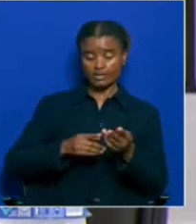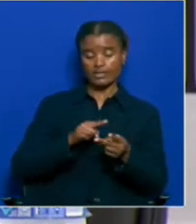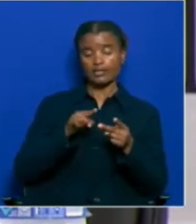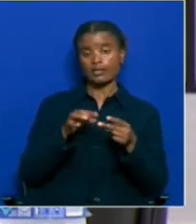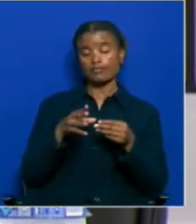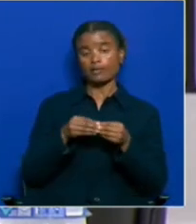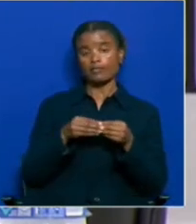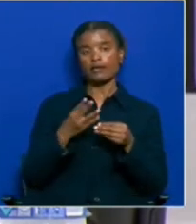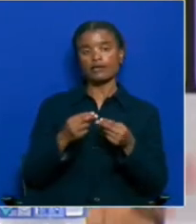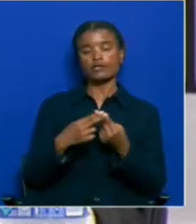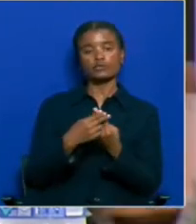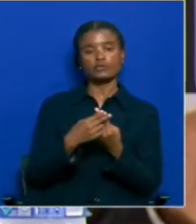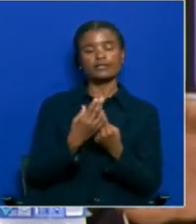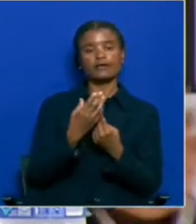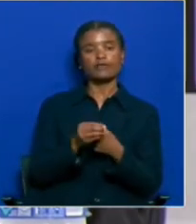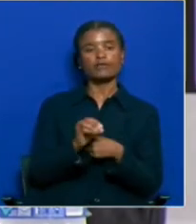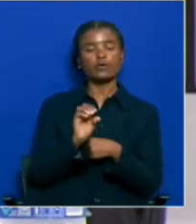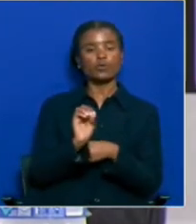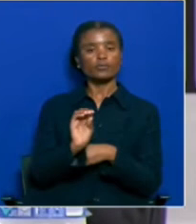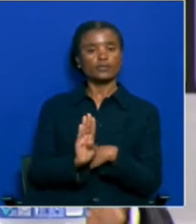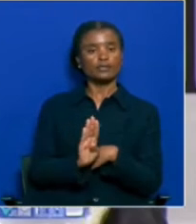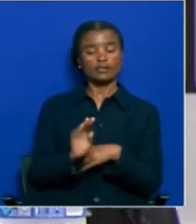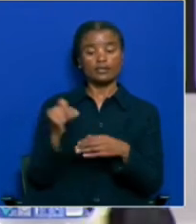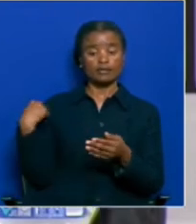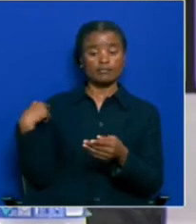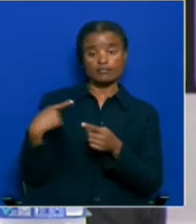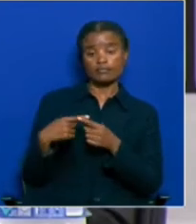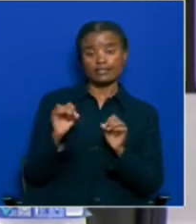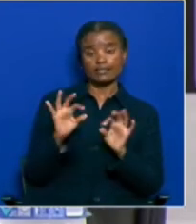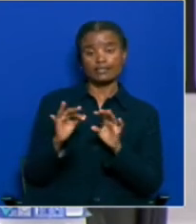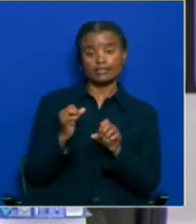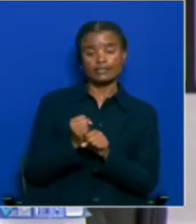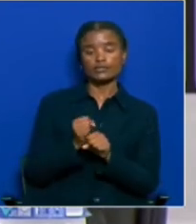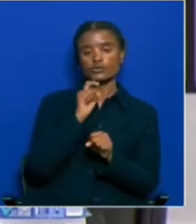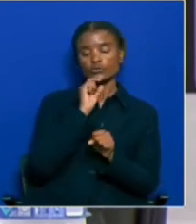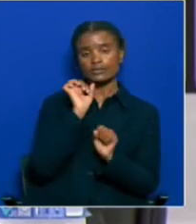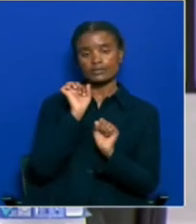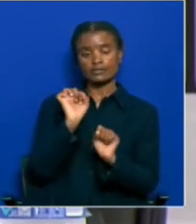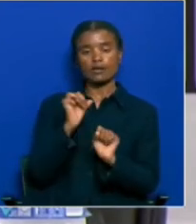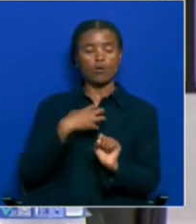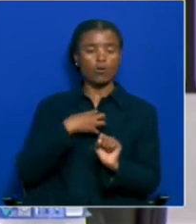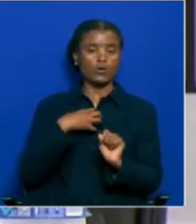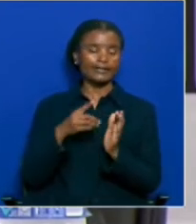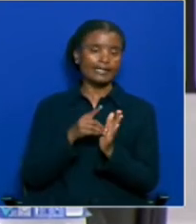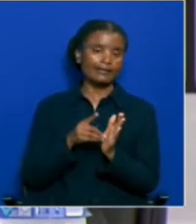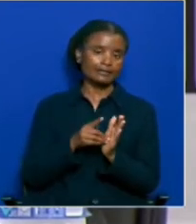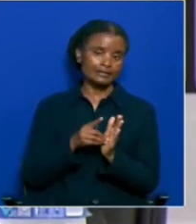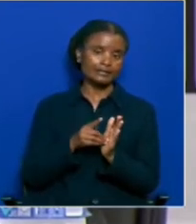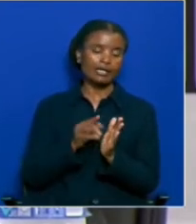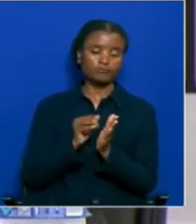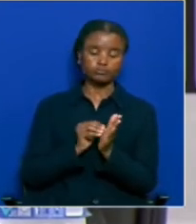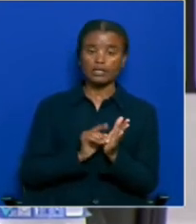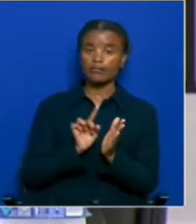OP, but we had a challenge for the past 10 years. They use their own diaries, their own books, they record. But monthly, there's a stats that we're